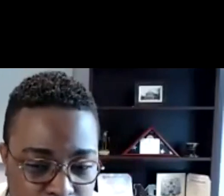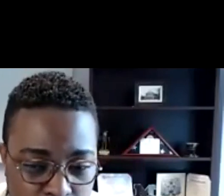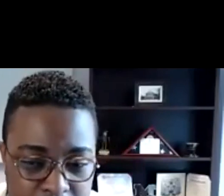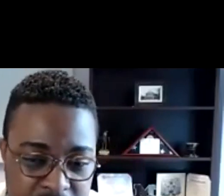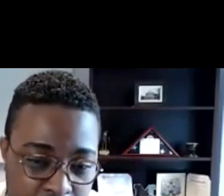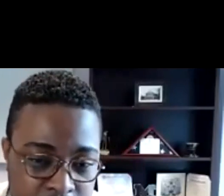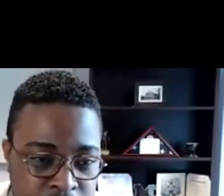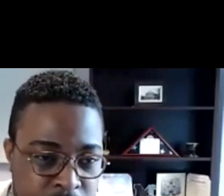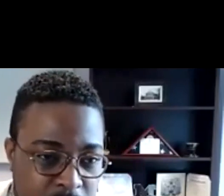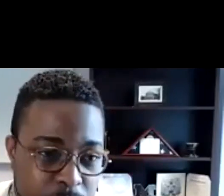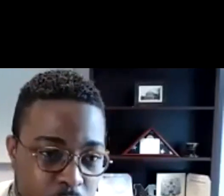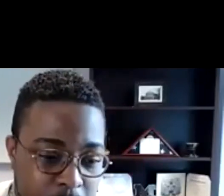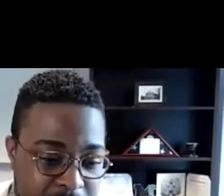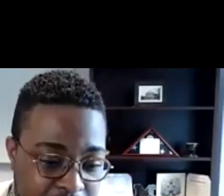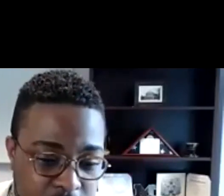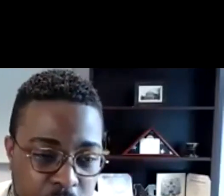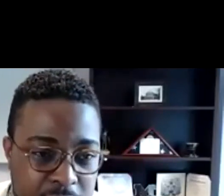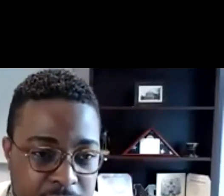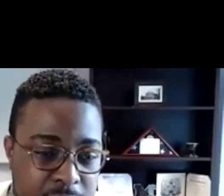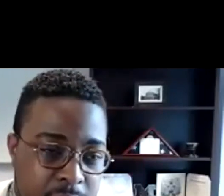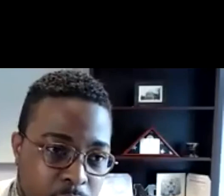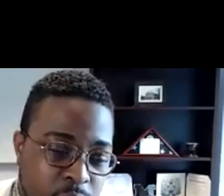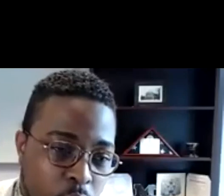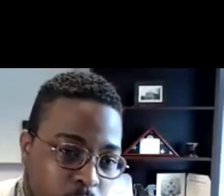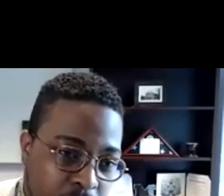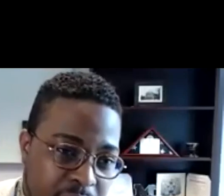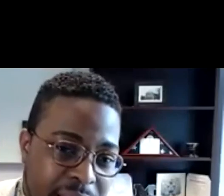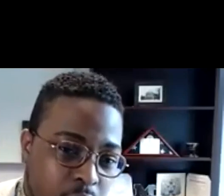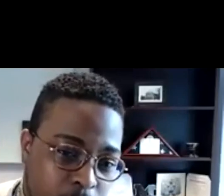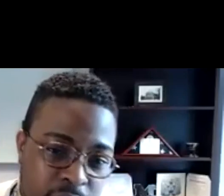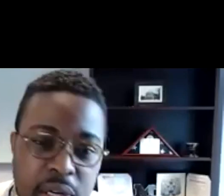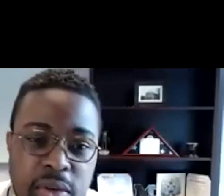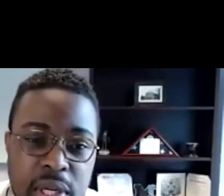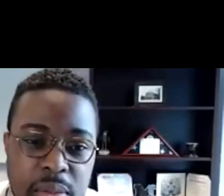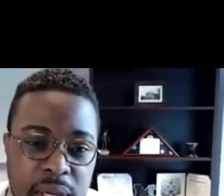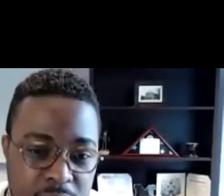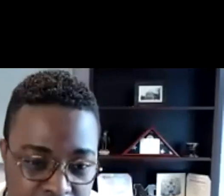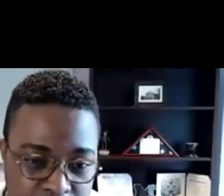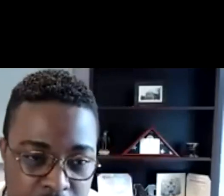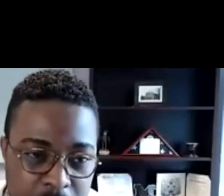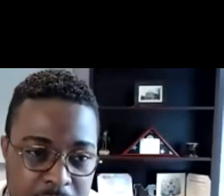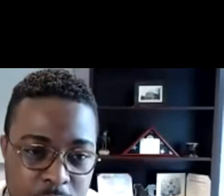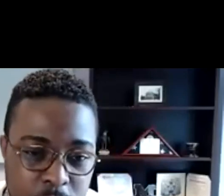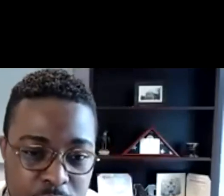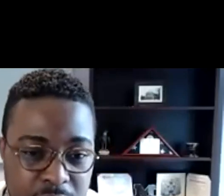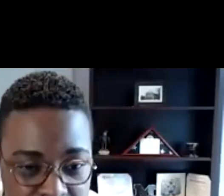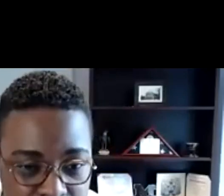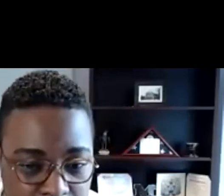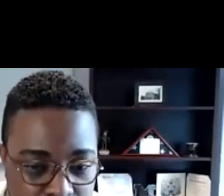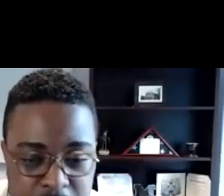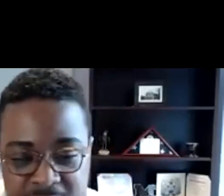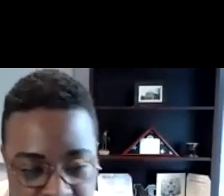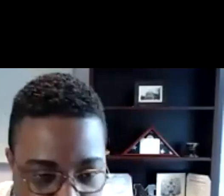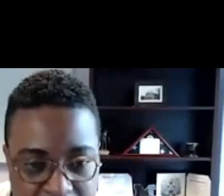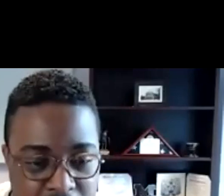that our program has done is our program has actually created, we've worked with the Ann Arbor Center for Independent Living, and we renovated